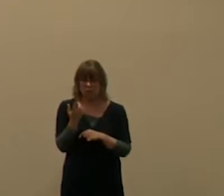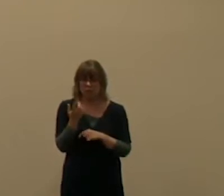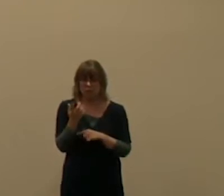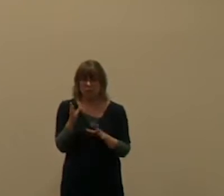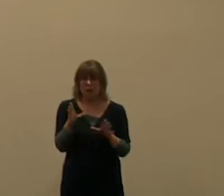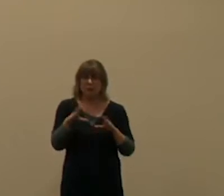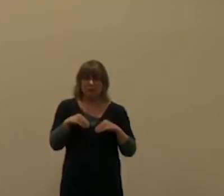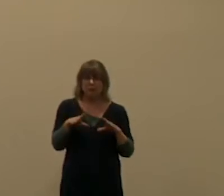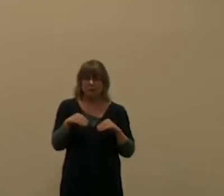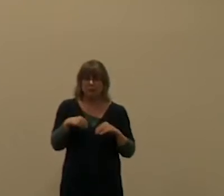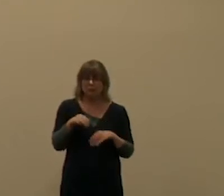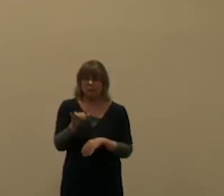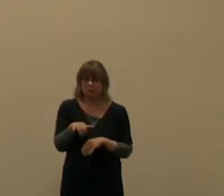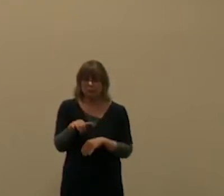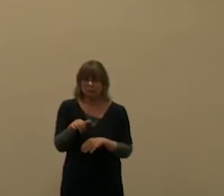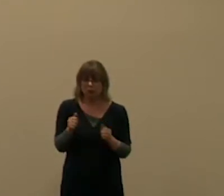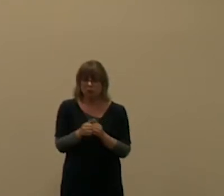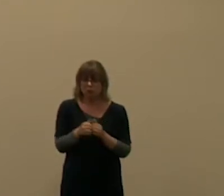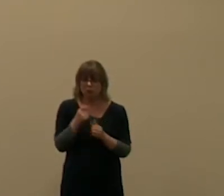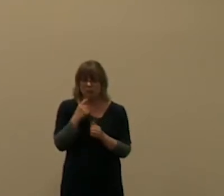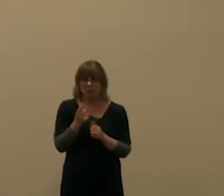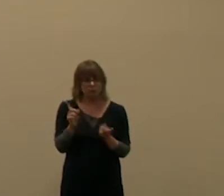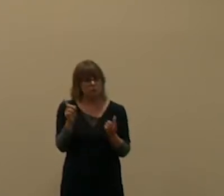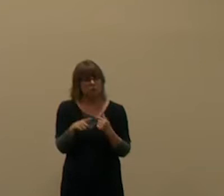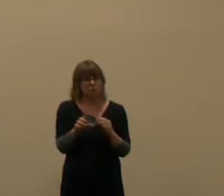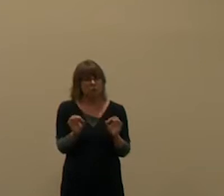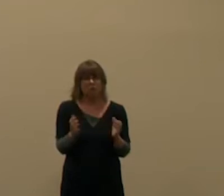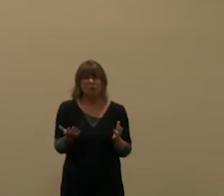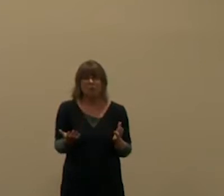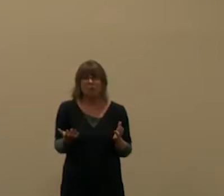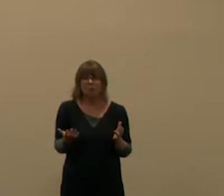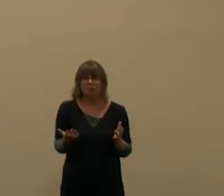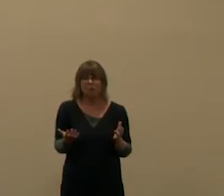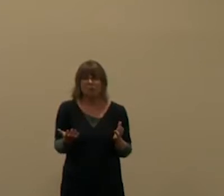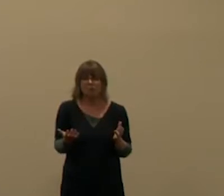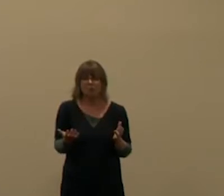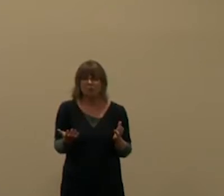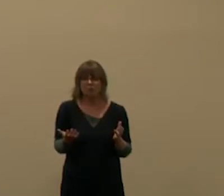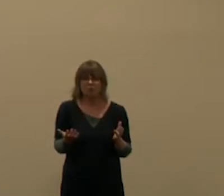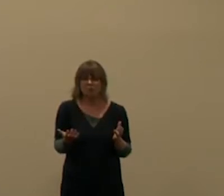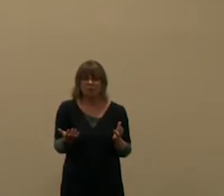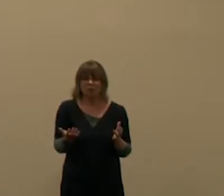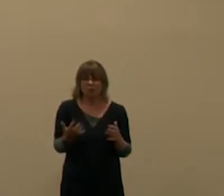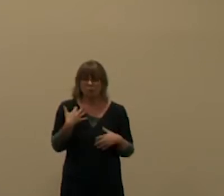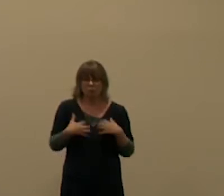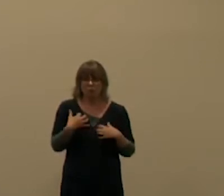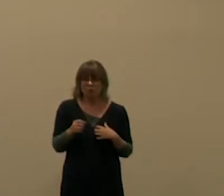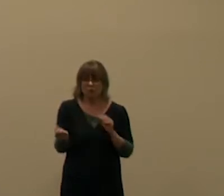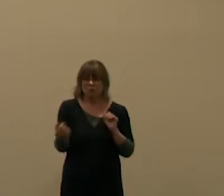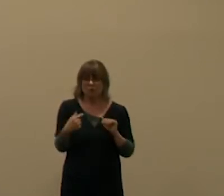meeting and they don't write anything else in the meeting, I don't want to get that email.